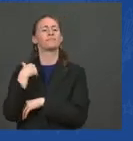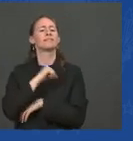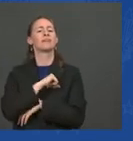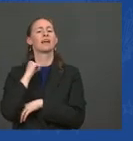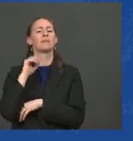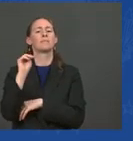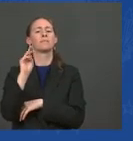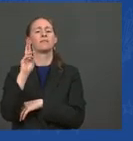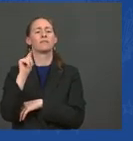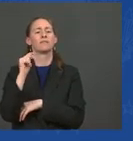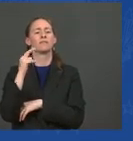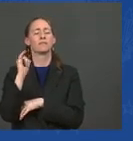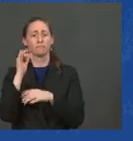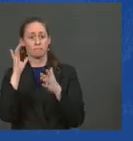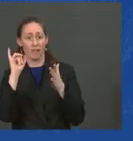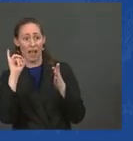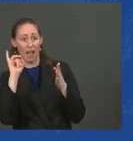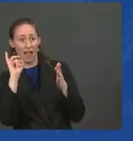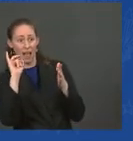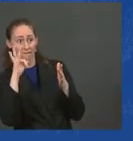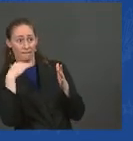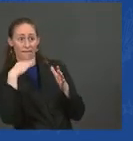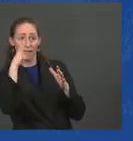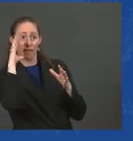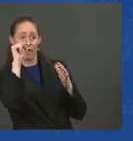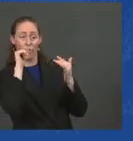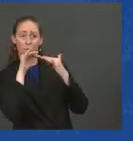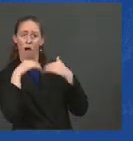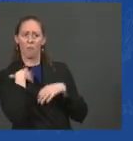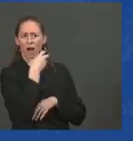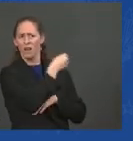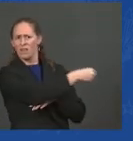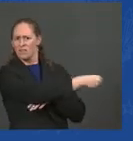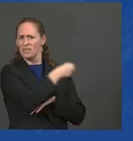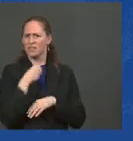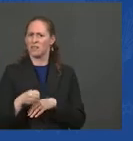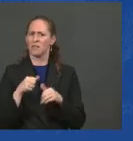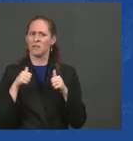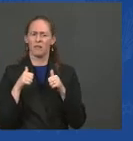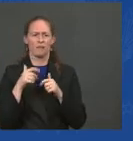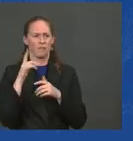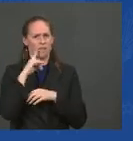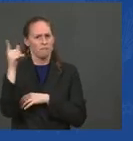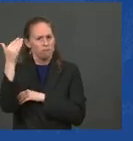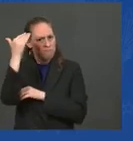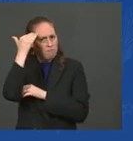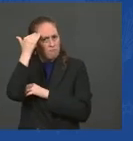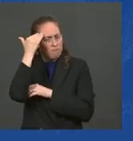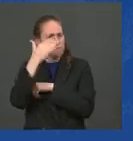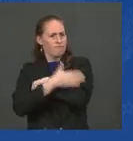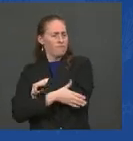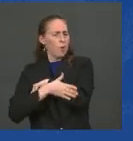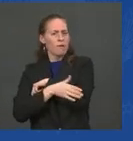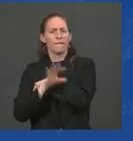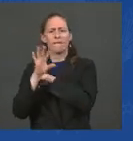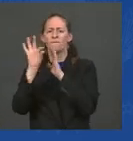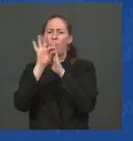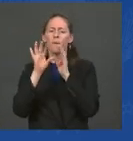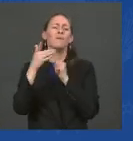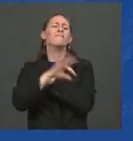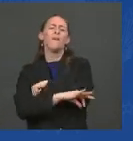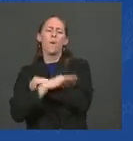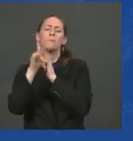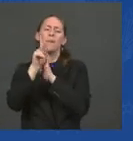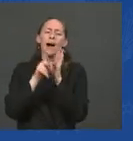me, man. No, I'm serious. This guy knows as much about foreign policy as anybody does, and his failure to